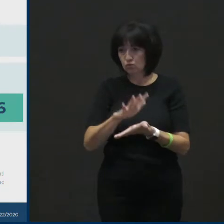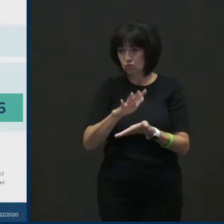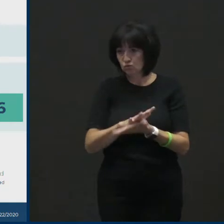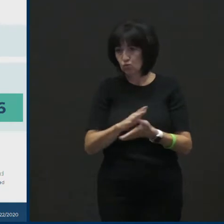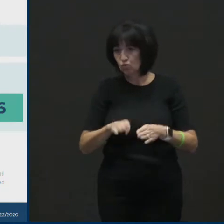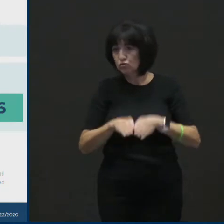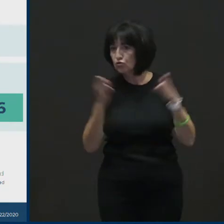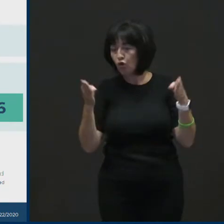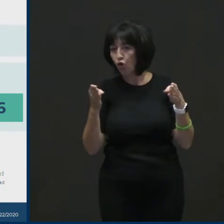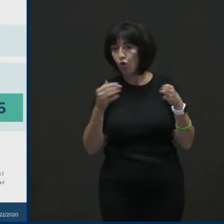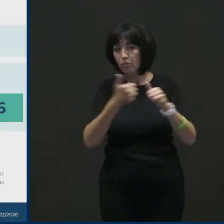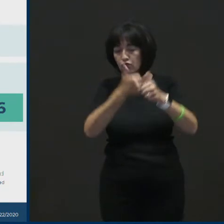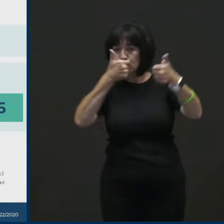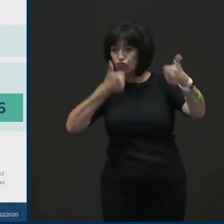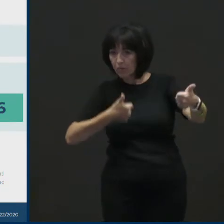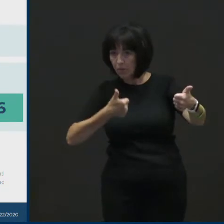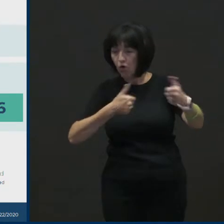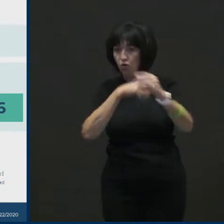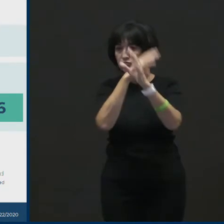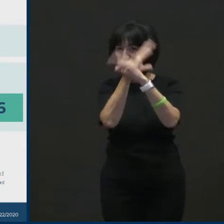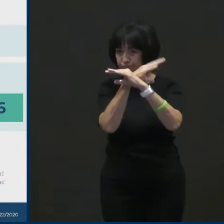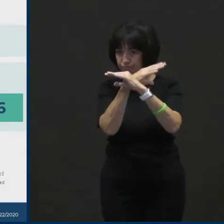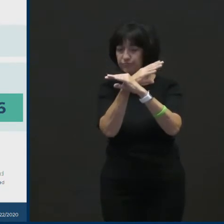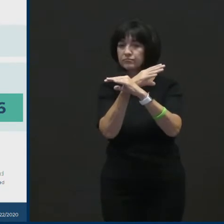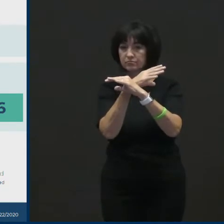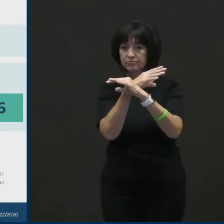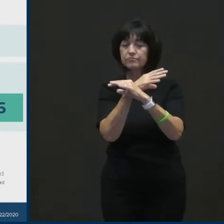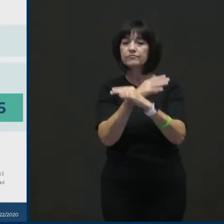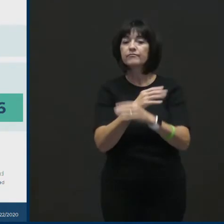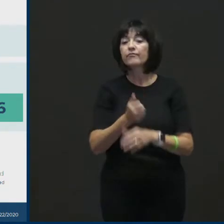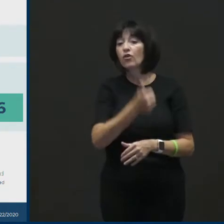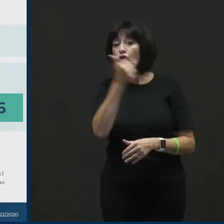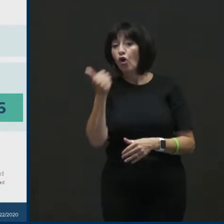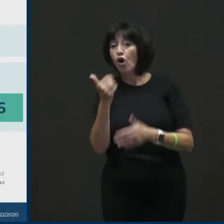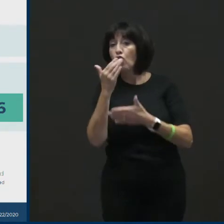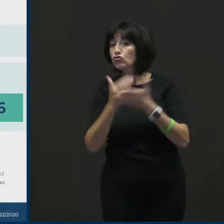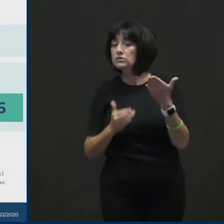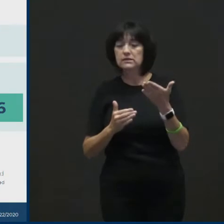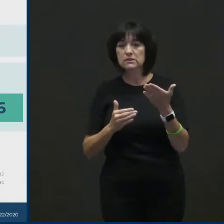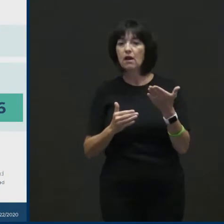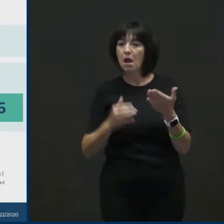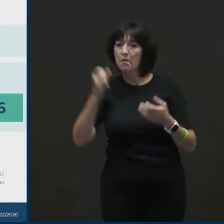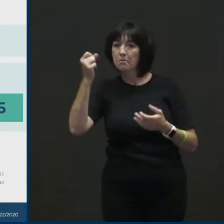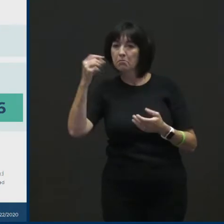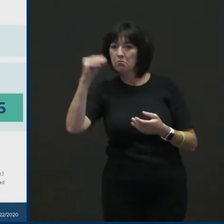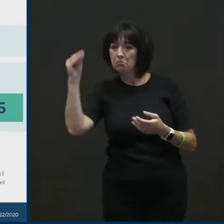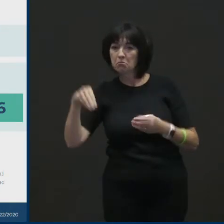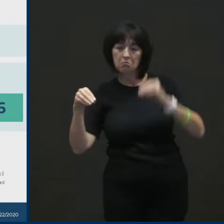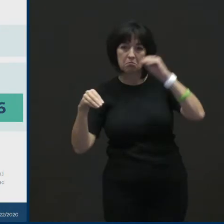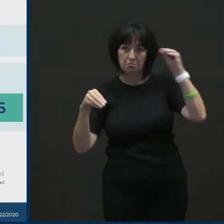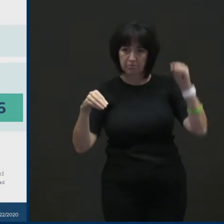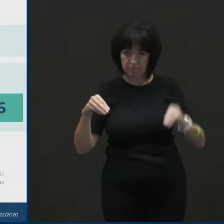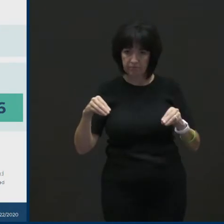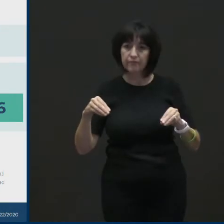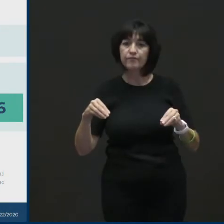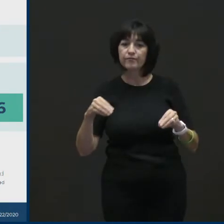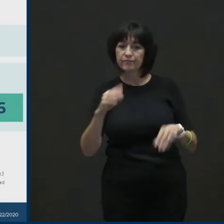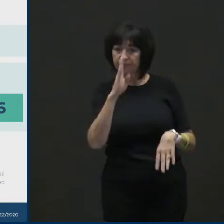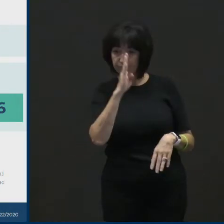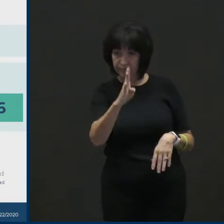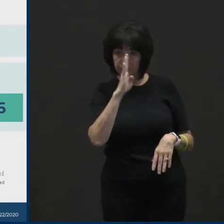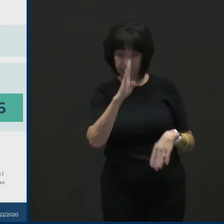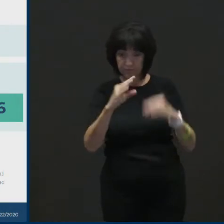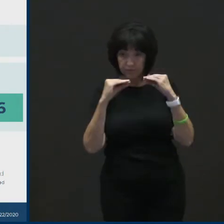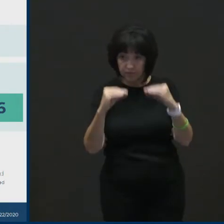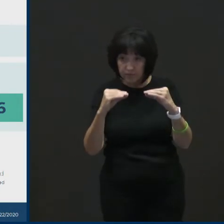hybrid systems of in-person instruction and remote instruction. We'll continue to try to work with our school districts to bring more